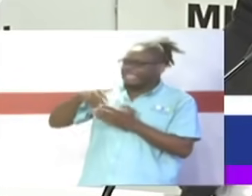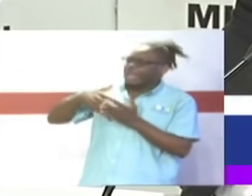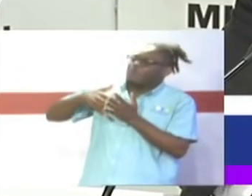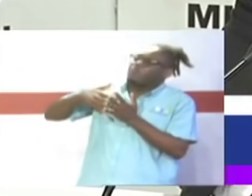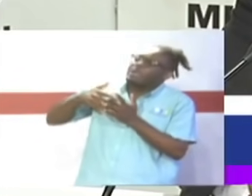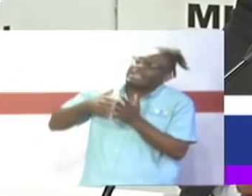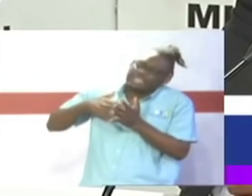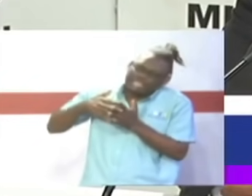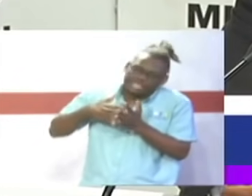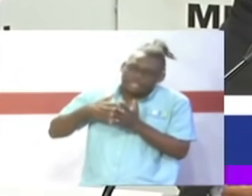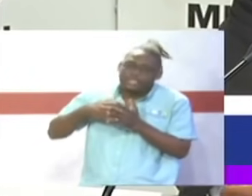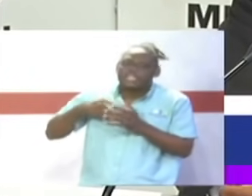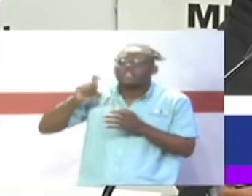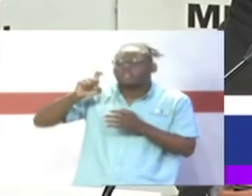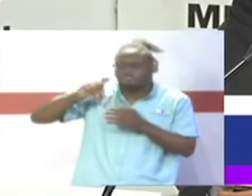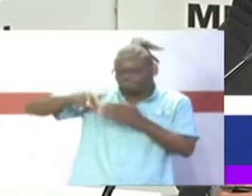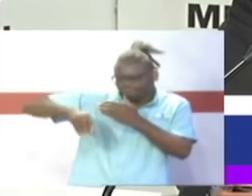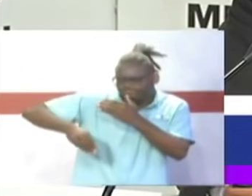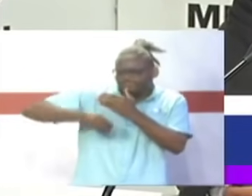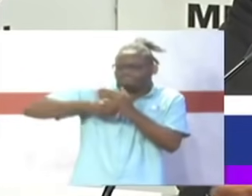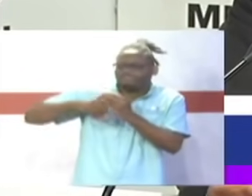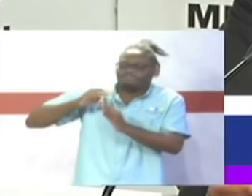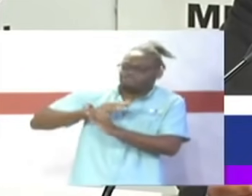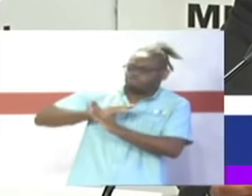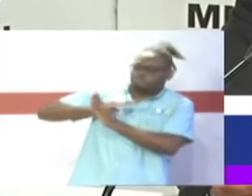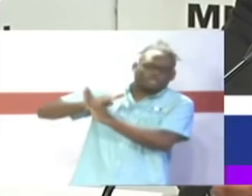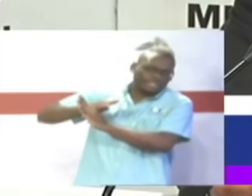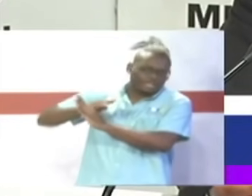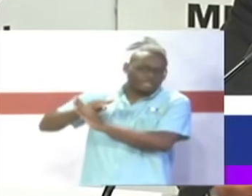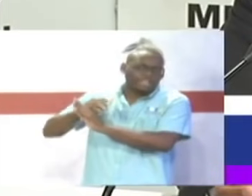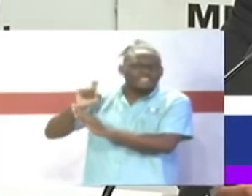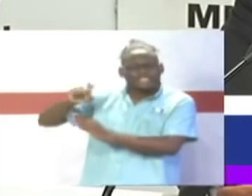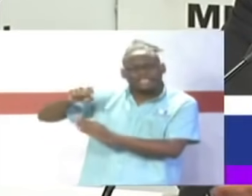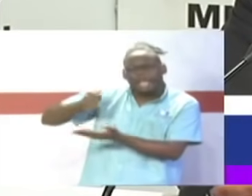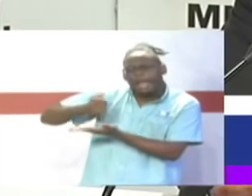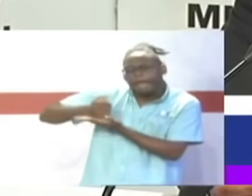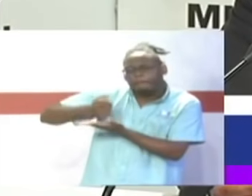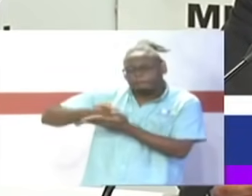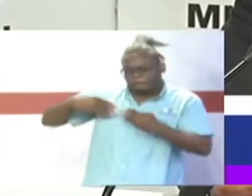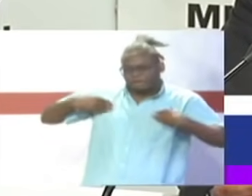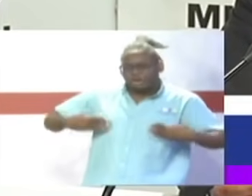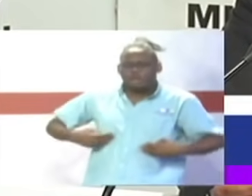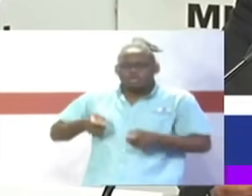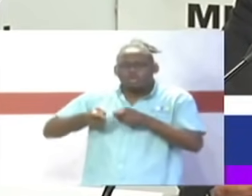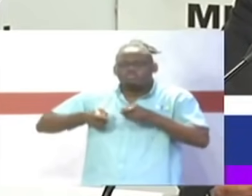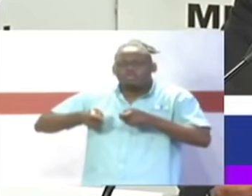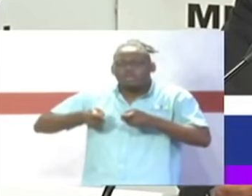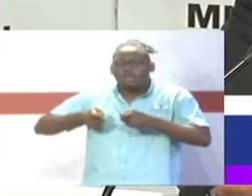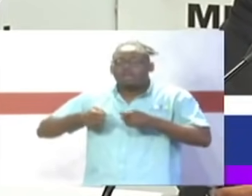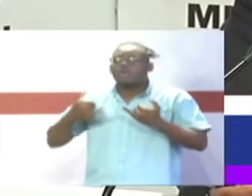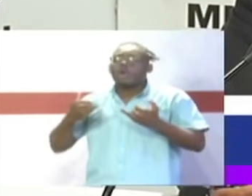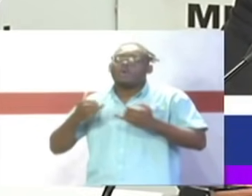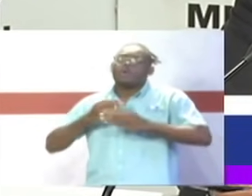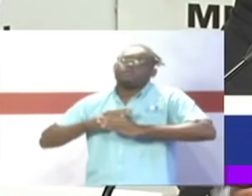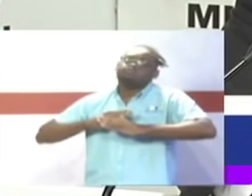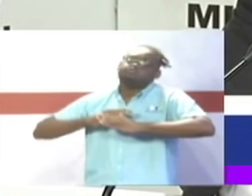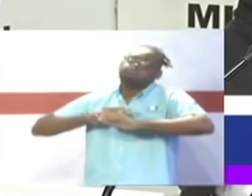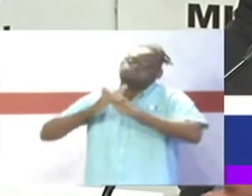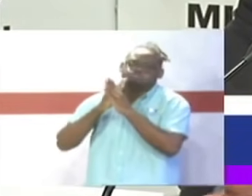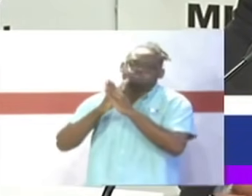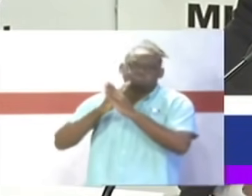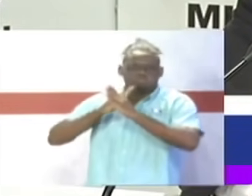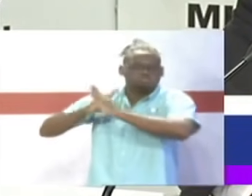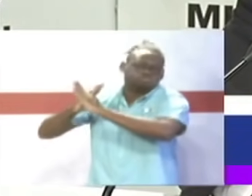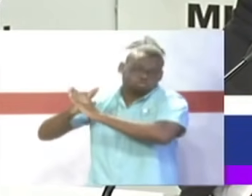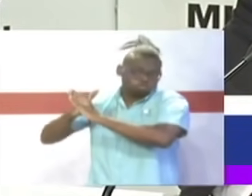that level of immunity up a little higher, and it is considered as a primary dose, not as a booster. So it is a difference